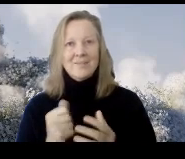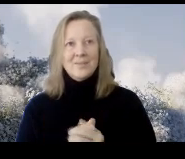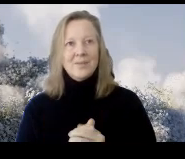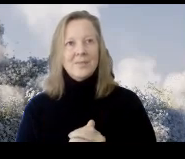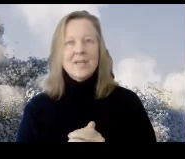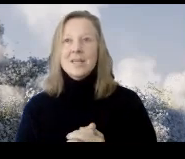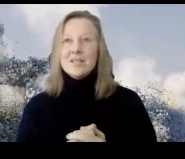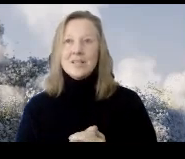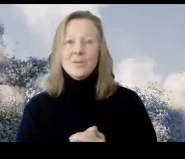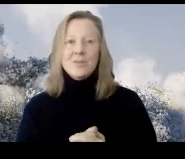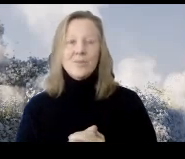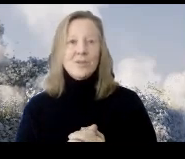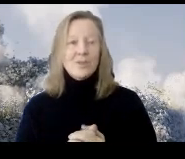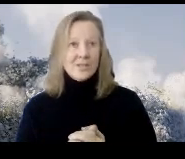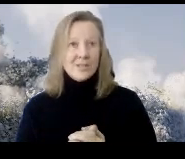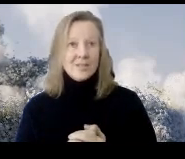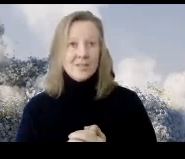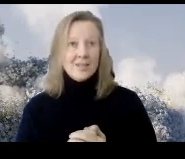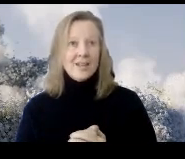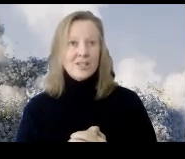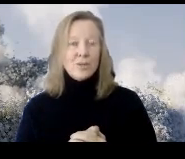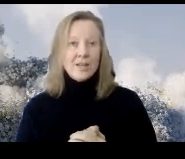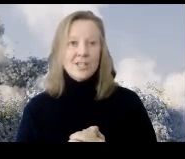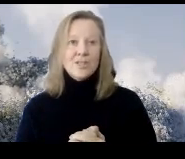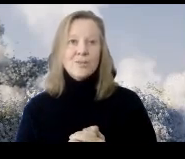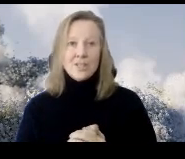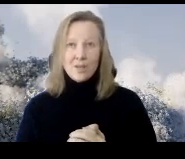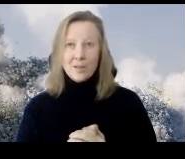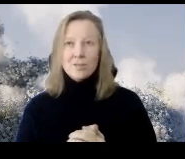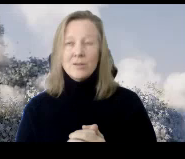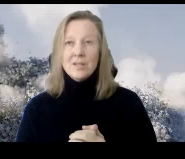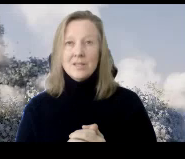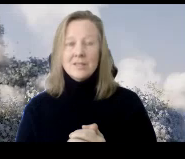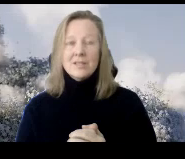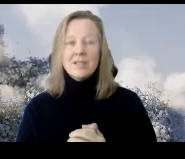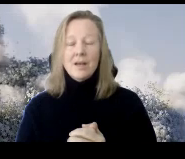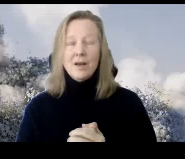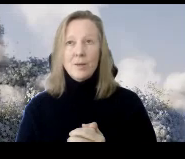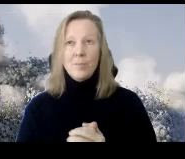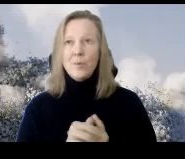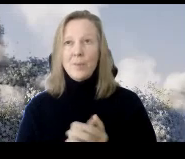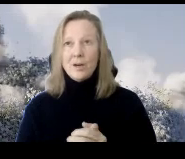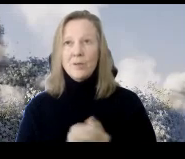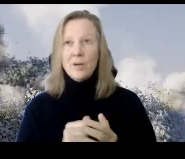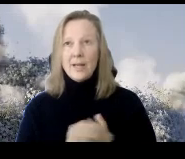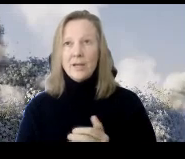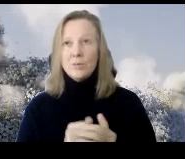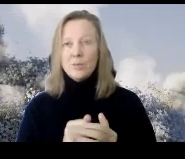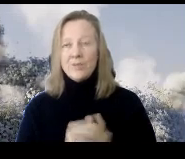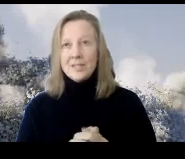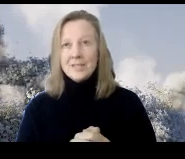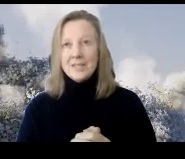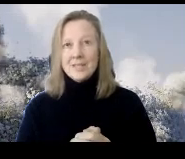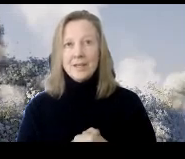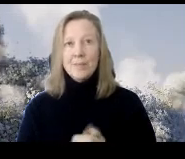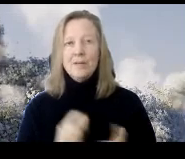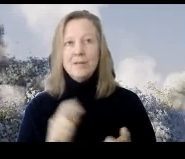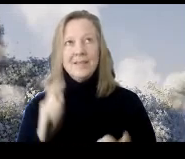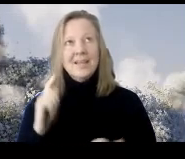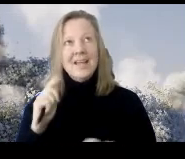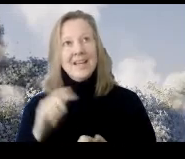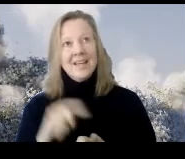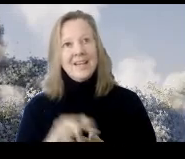Okay, next one. So next one's for nurses. Strategies for CELBAN. So this is to help prepare you for a language proficiency